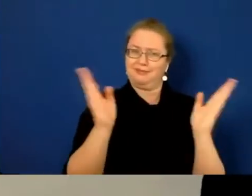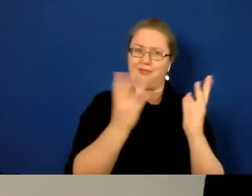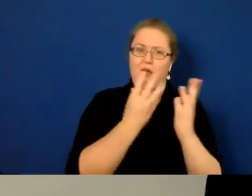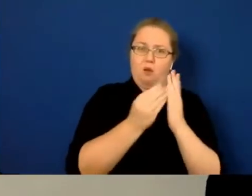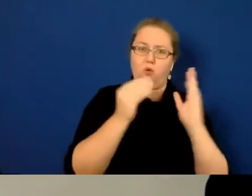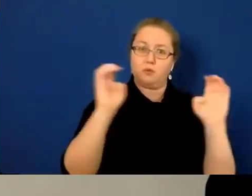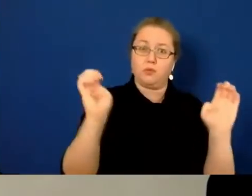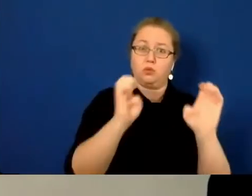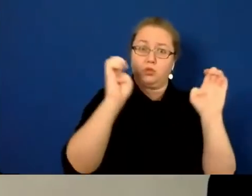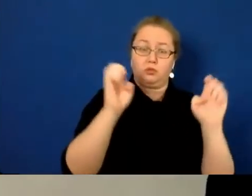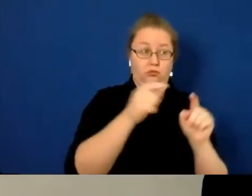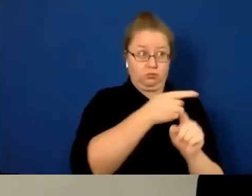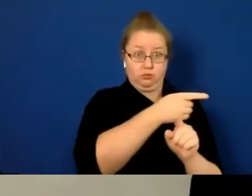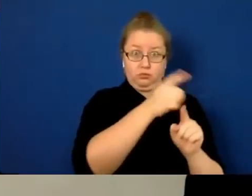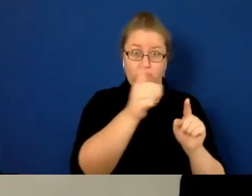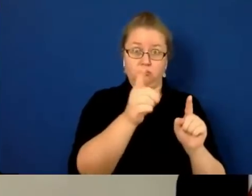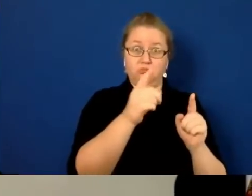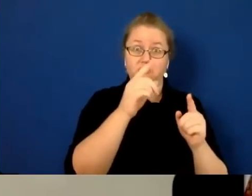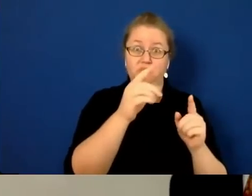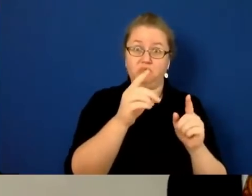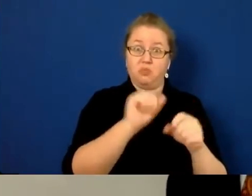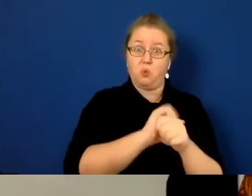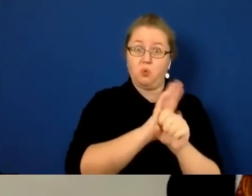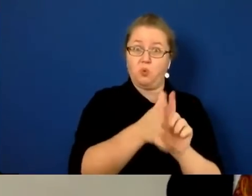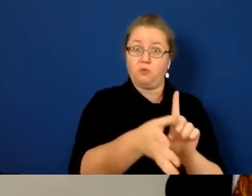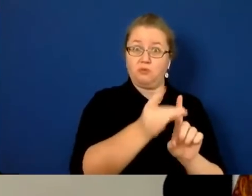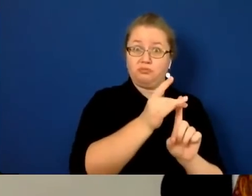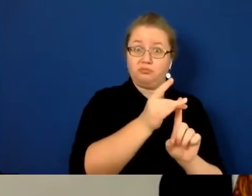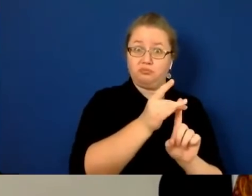with patients or the public.